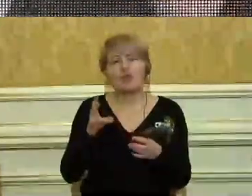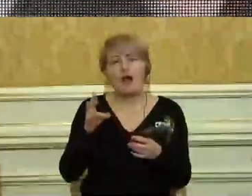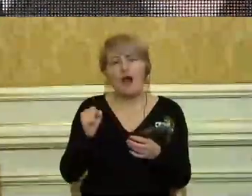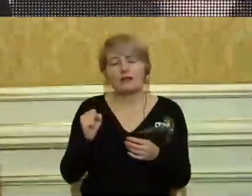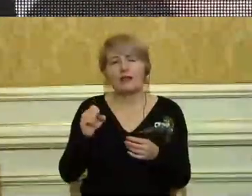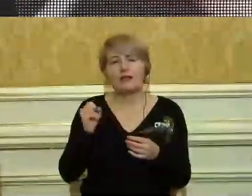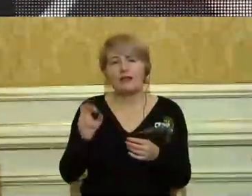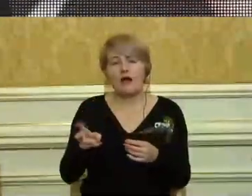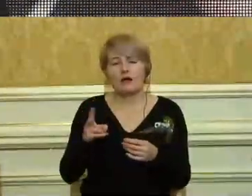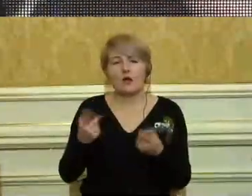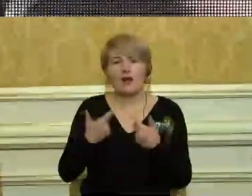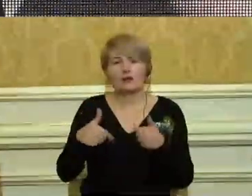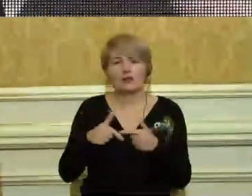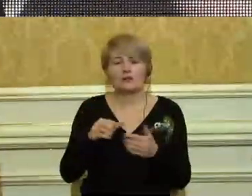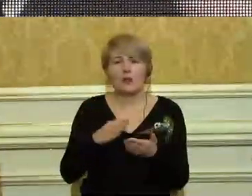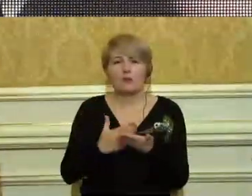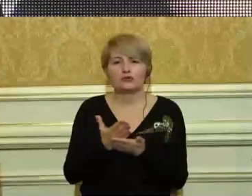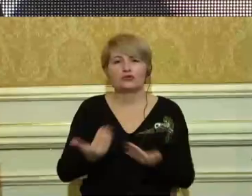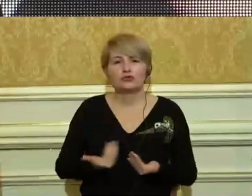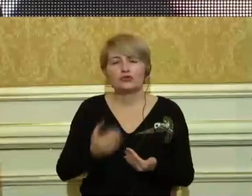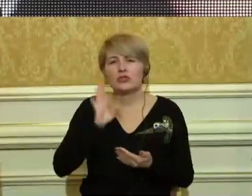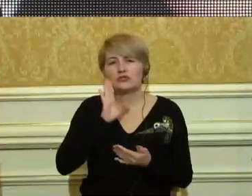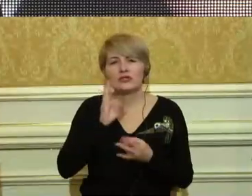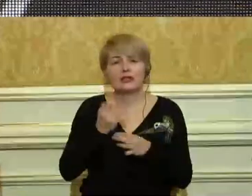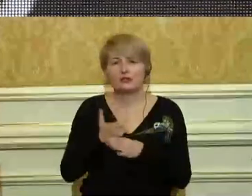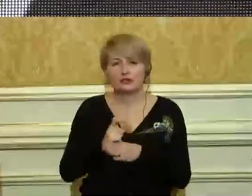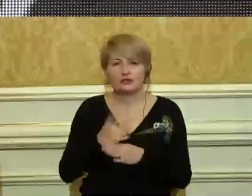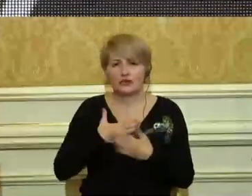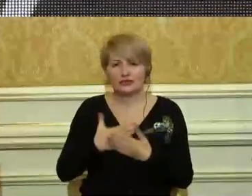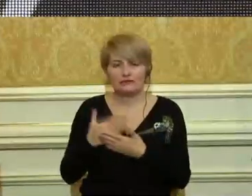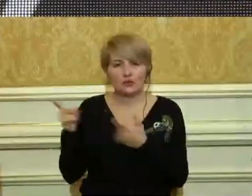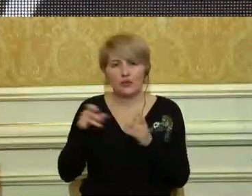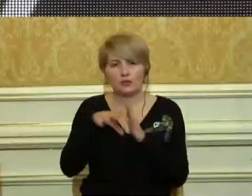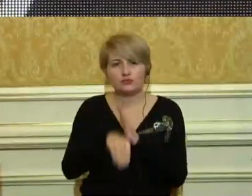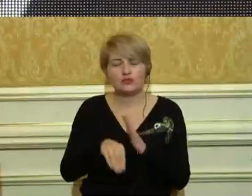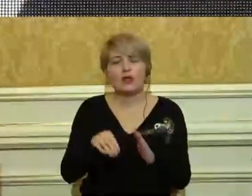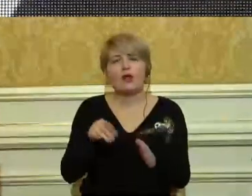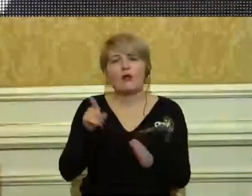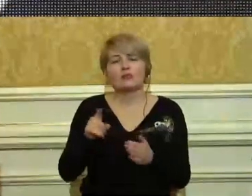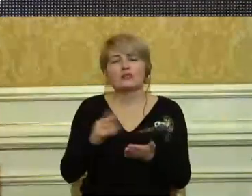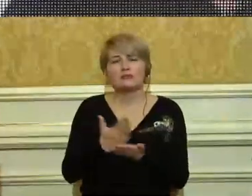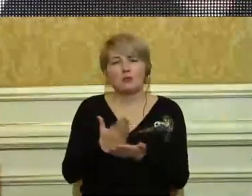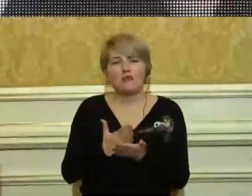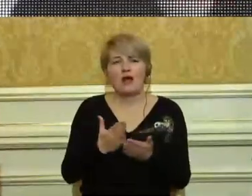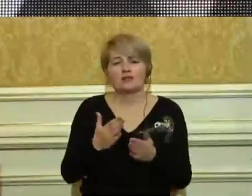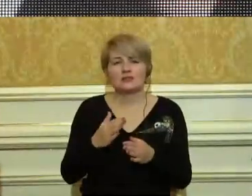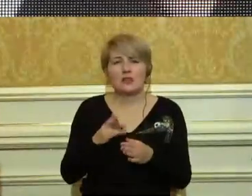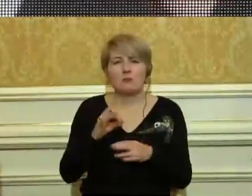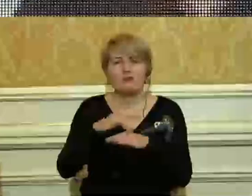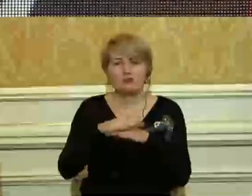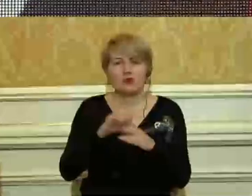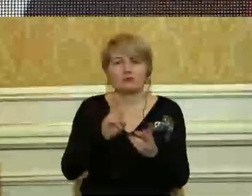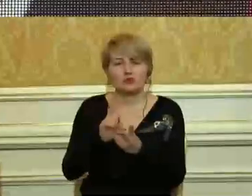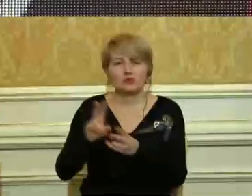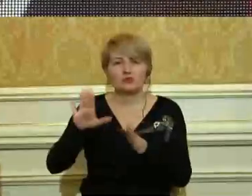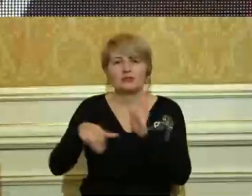that in our political parties, we have our meetings in the evenings or after 6 p.m. And we